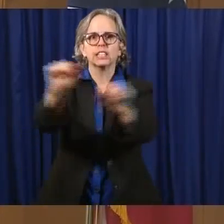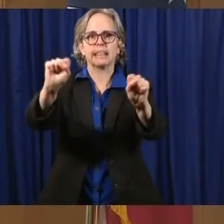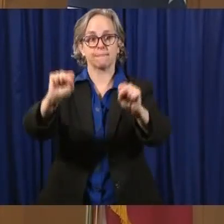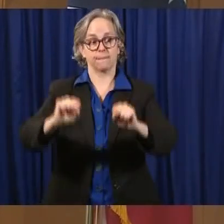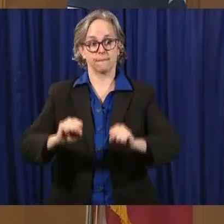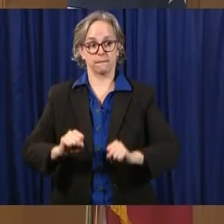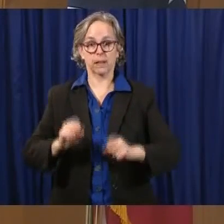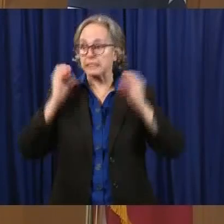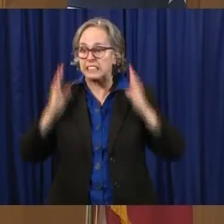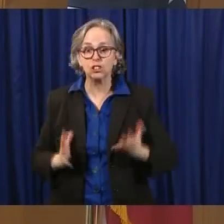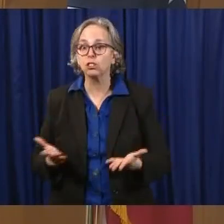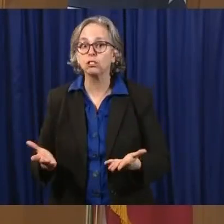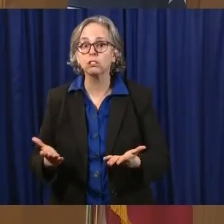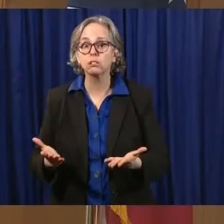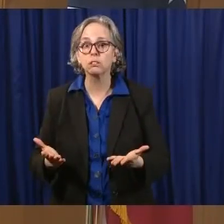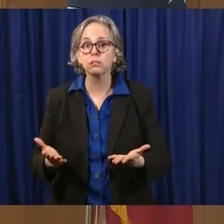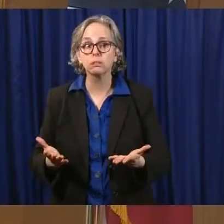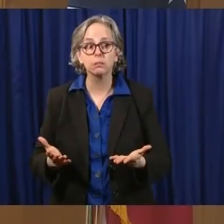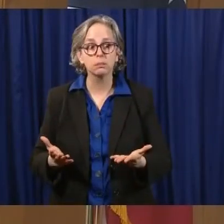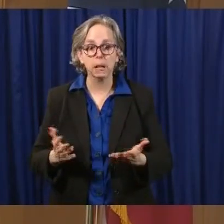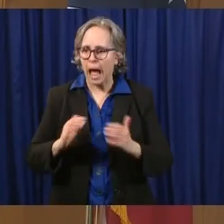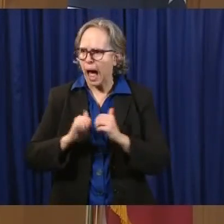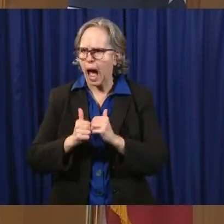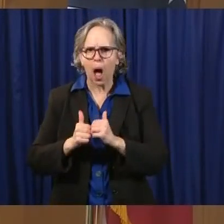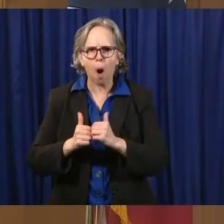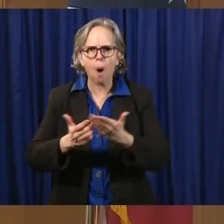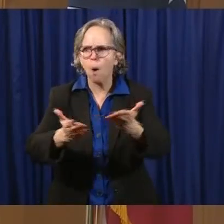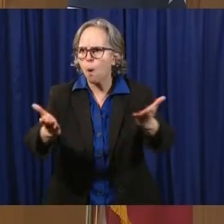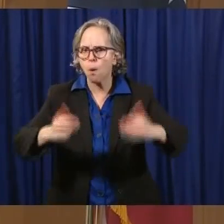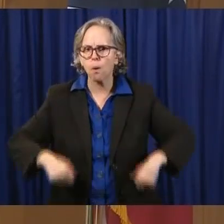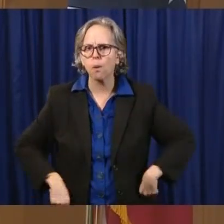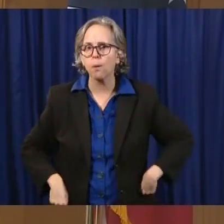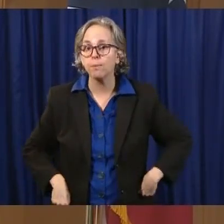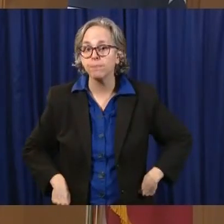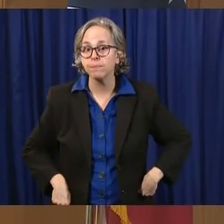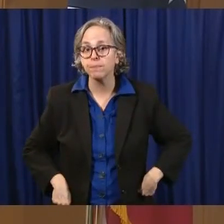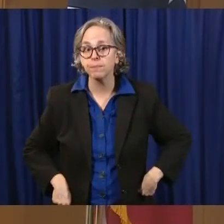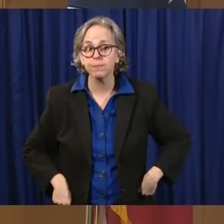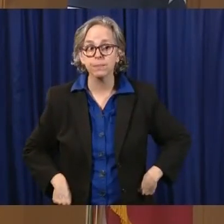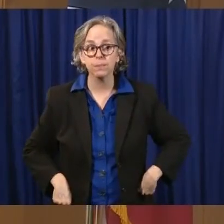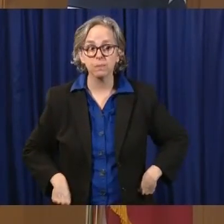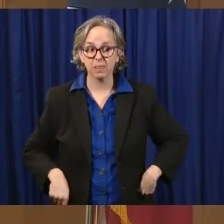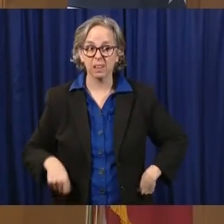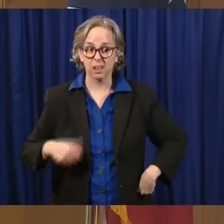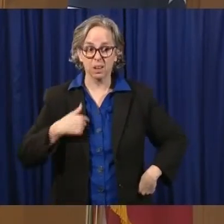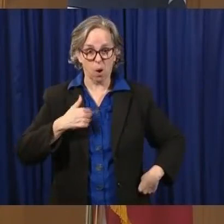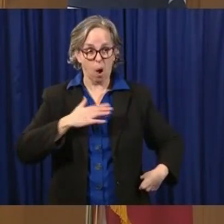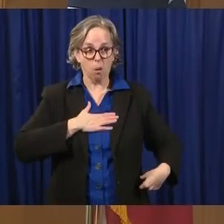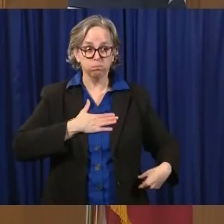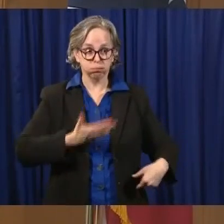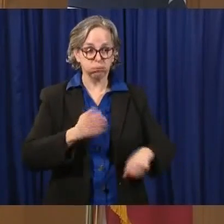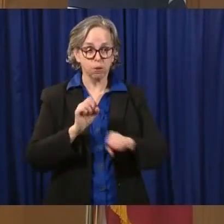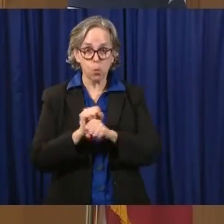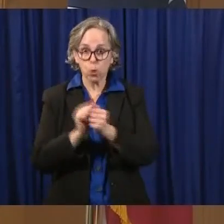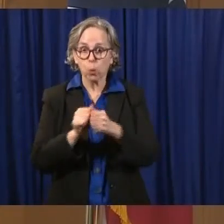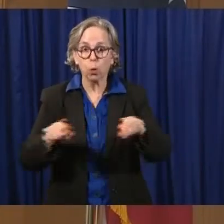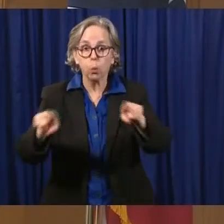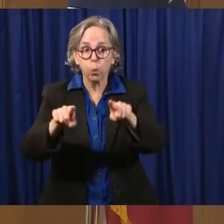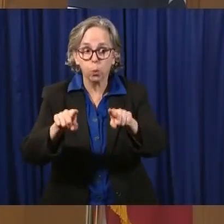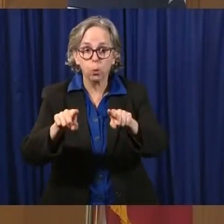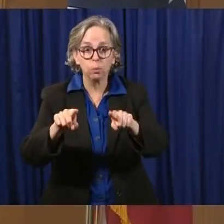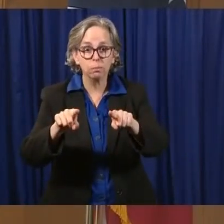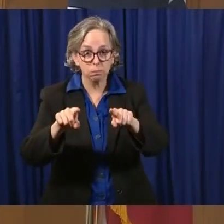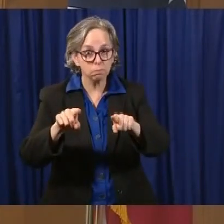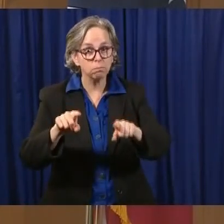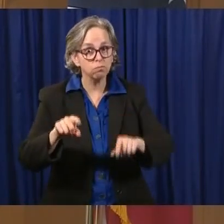teachers safe? And we're going to work with you on that, but